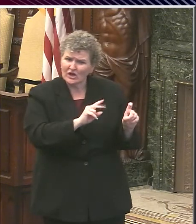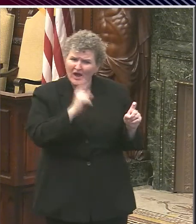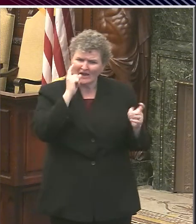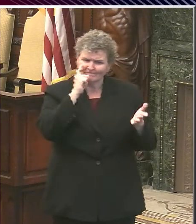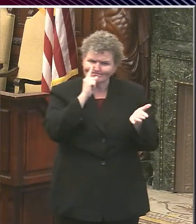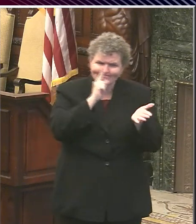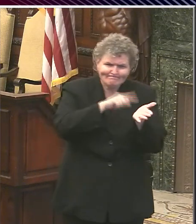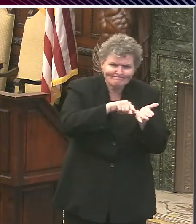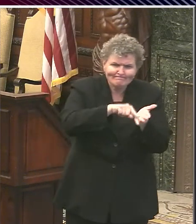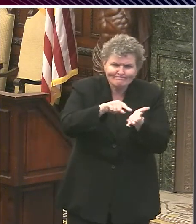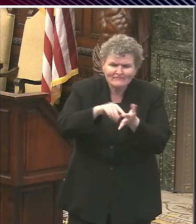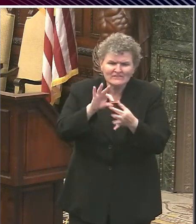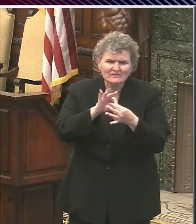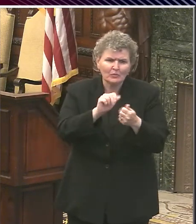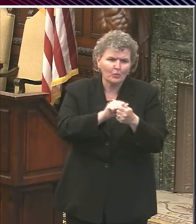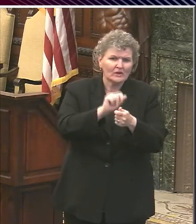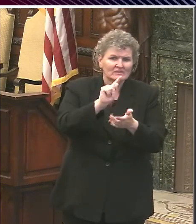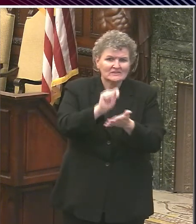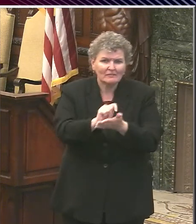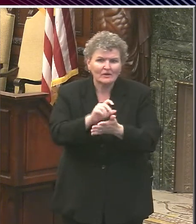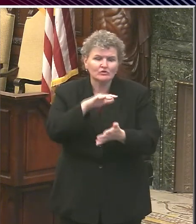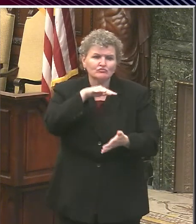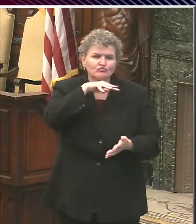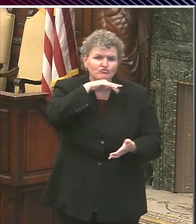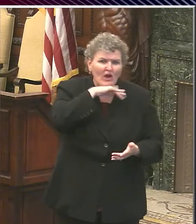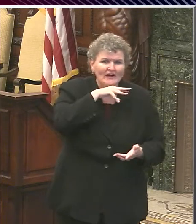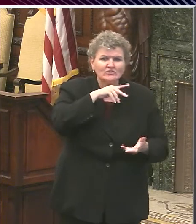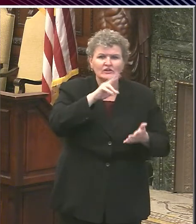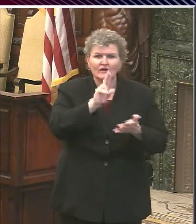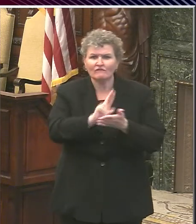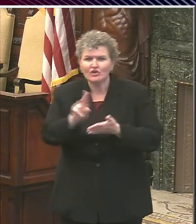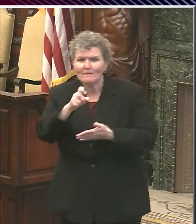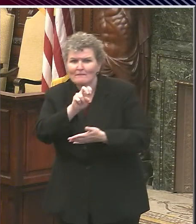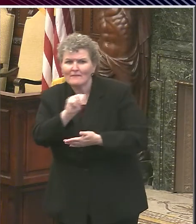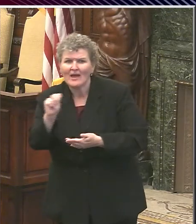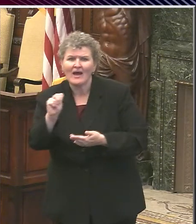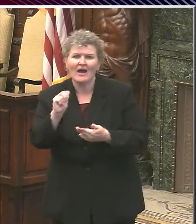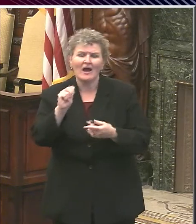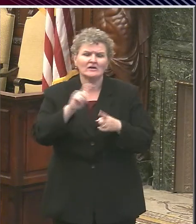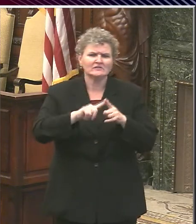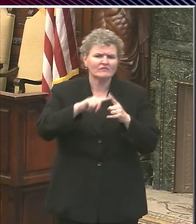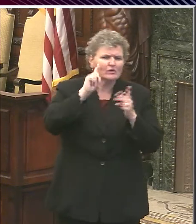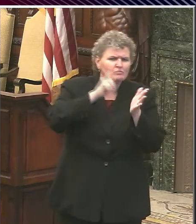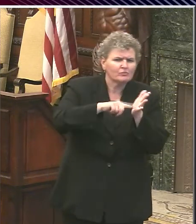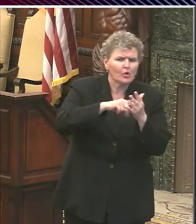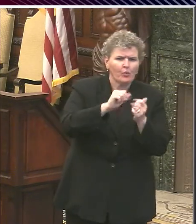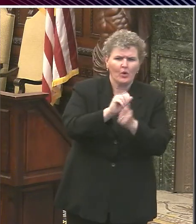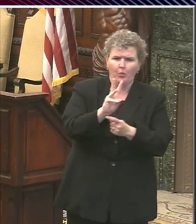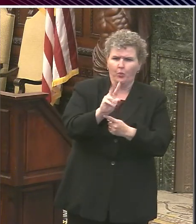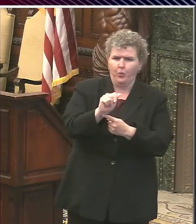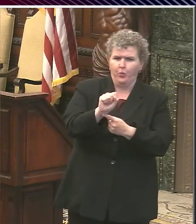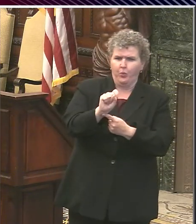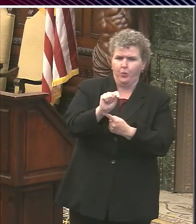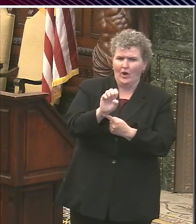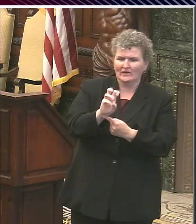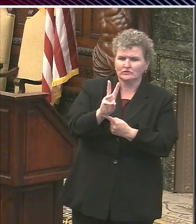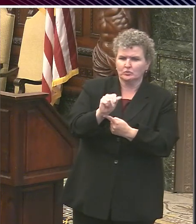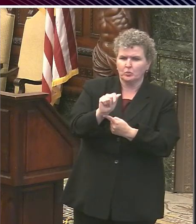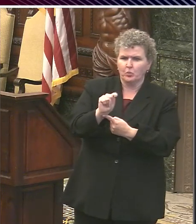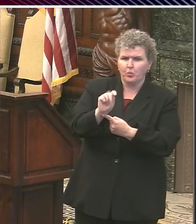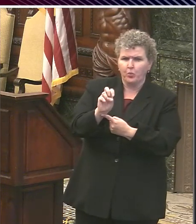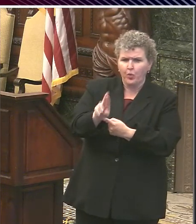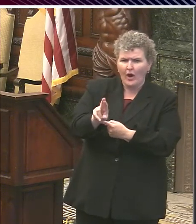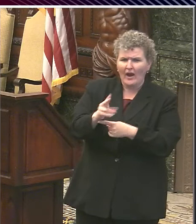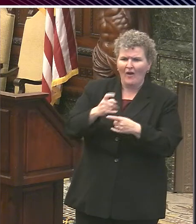Temple, Drexel, or University of Penn, to really start looking at wastewater as a way to prevent